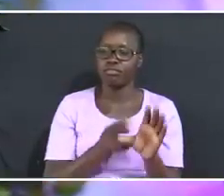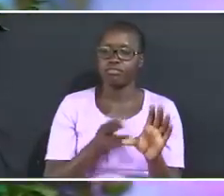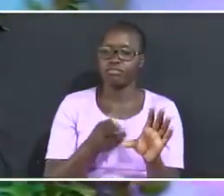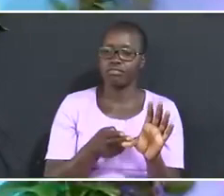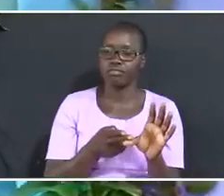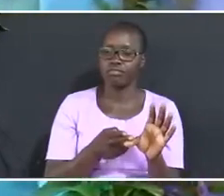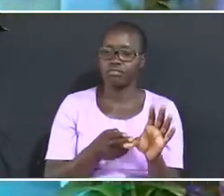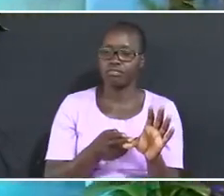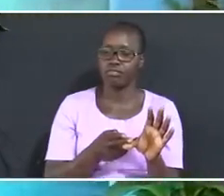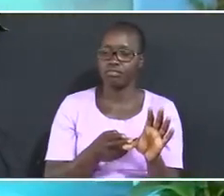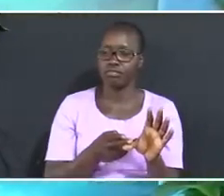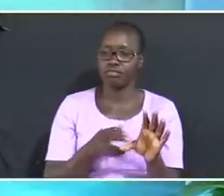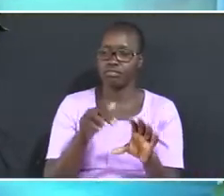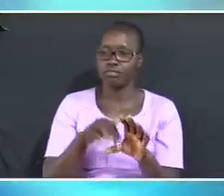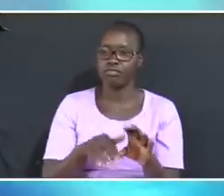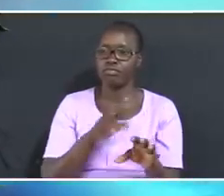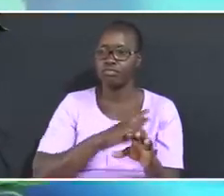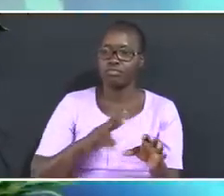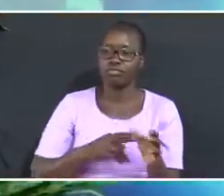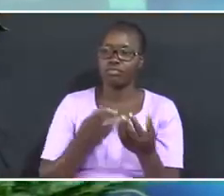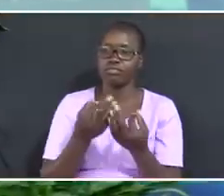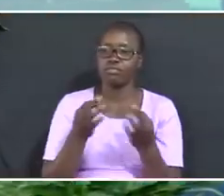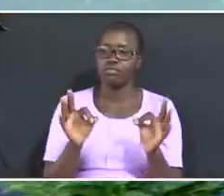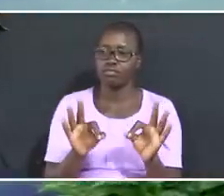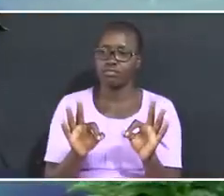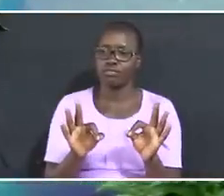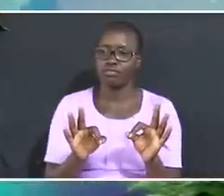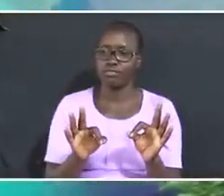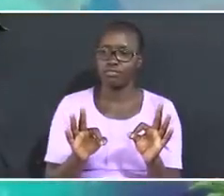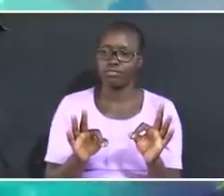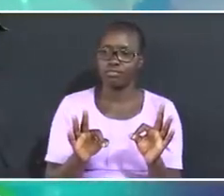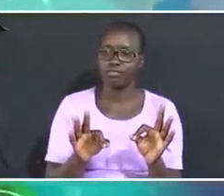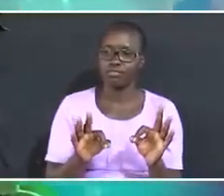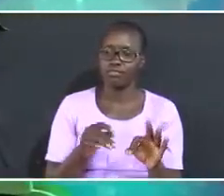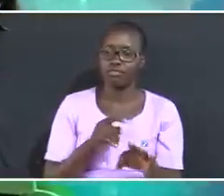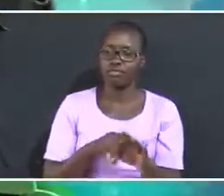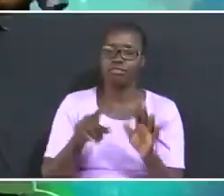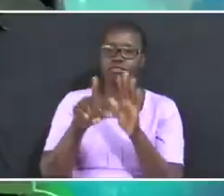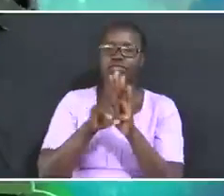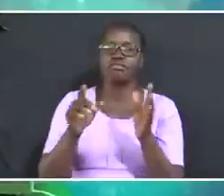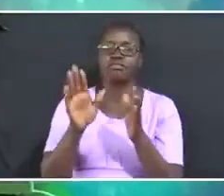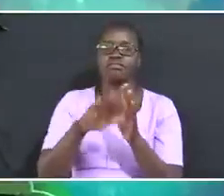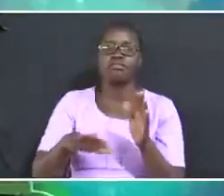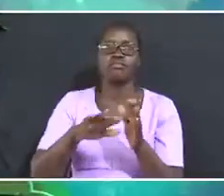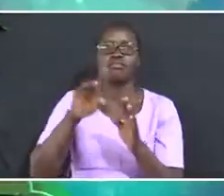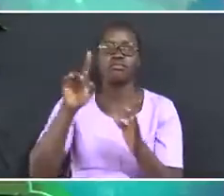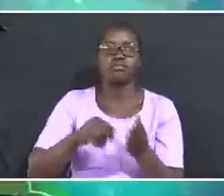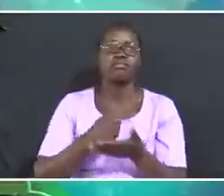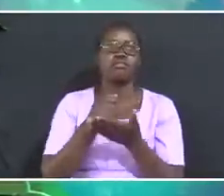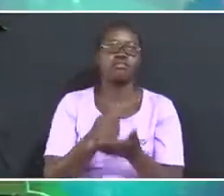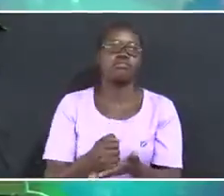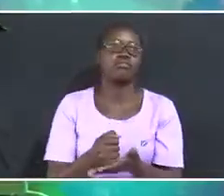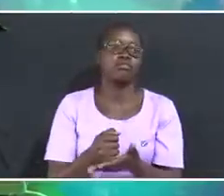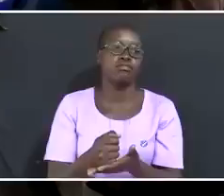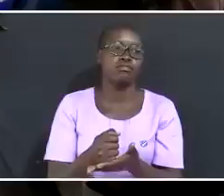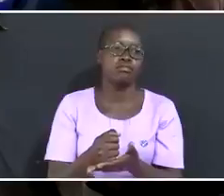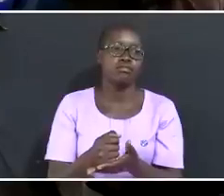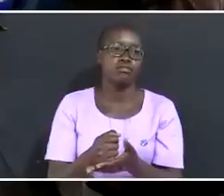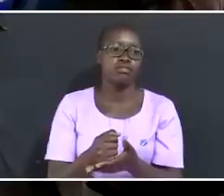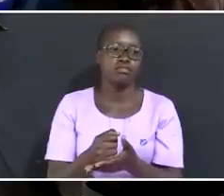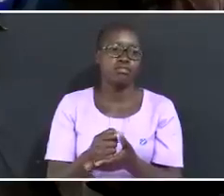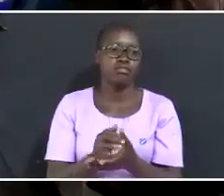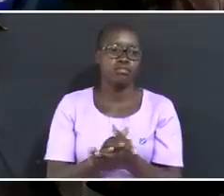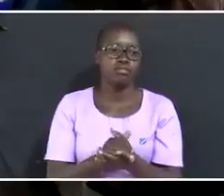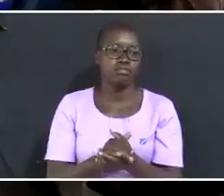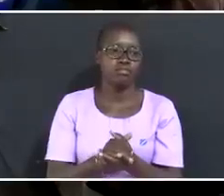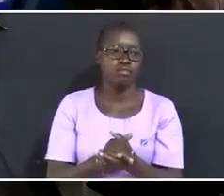participates in religious freedom when the legal environment cannot help. Here, the legal environment could not